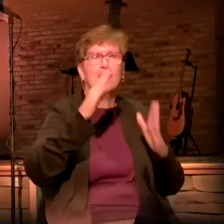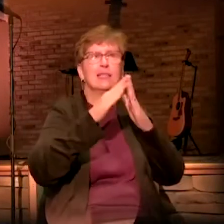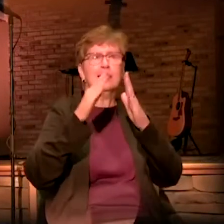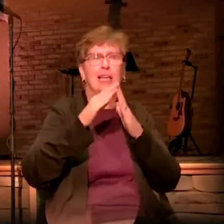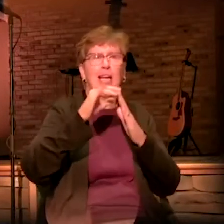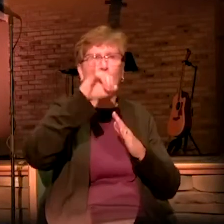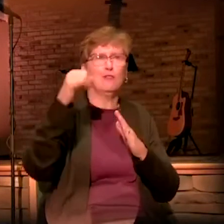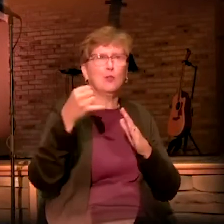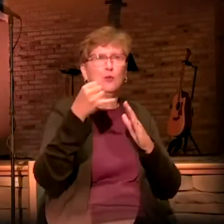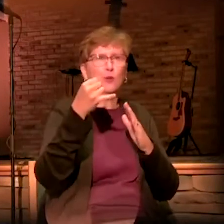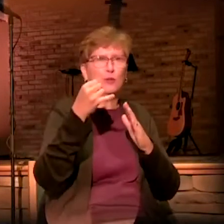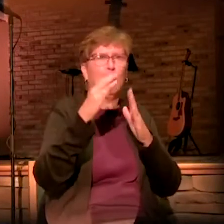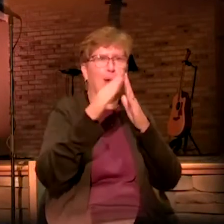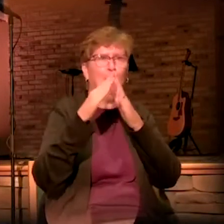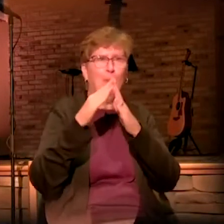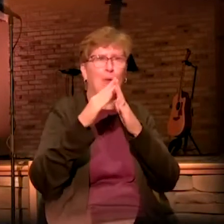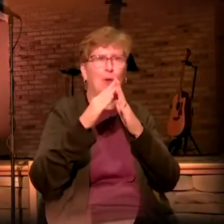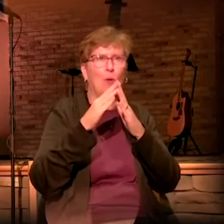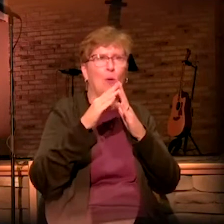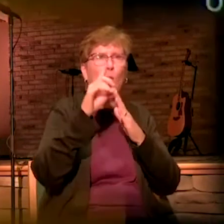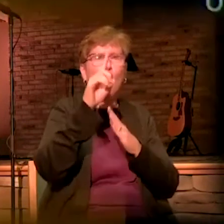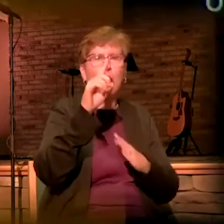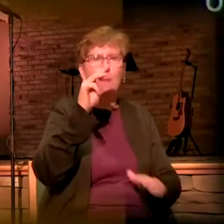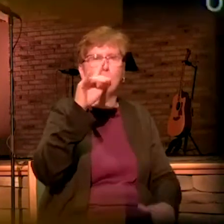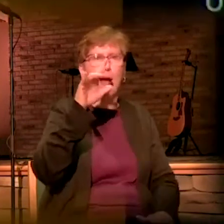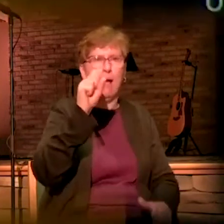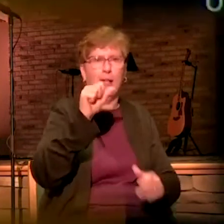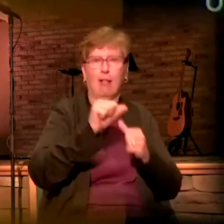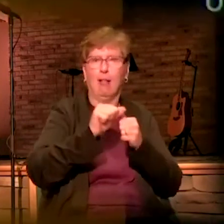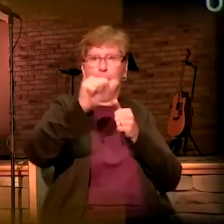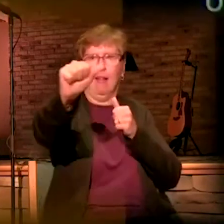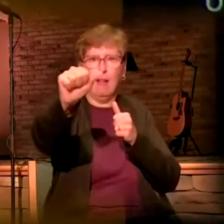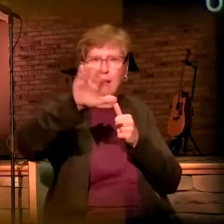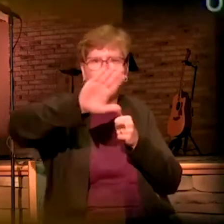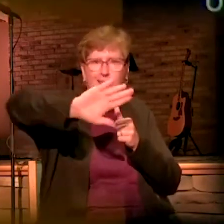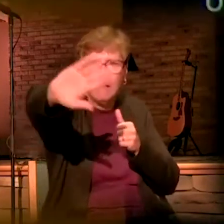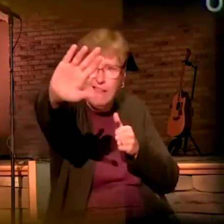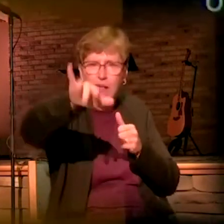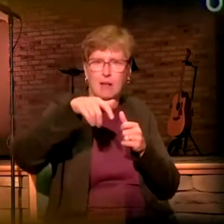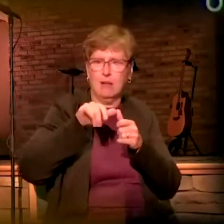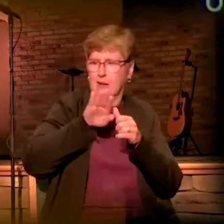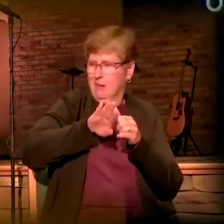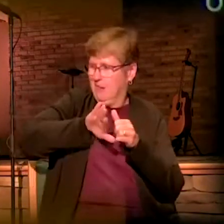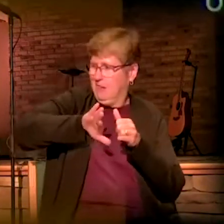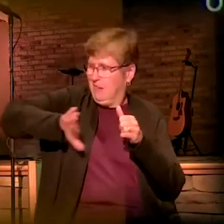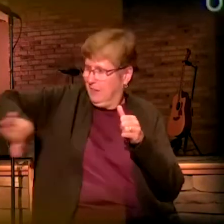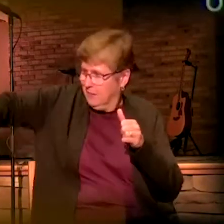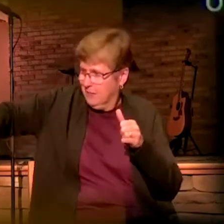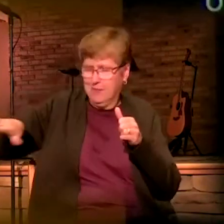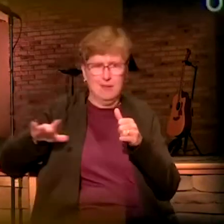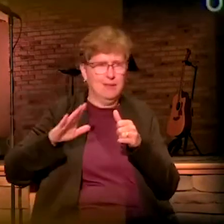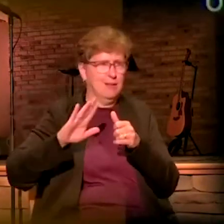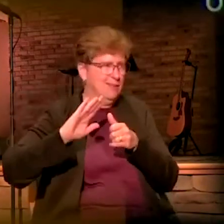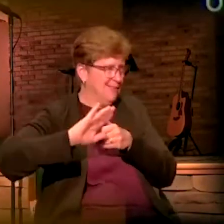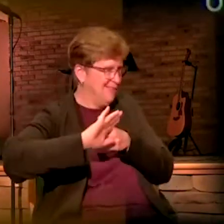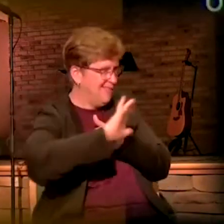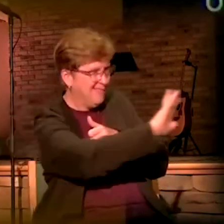1 mile in every direction so that all the believers would fit in that